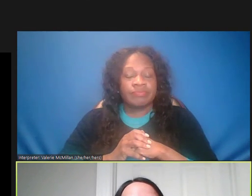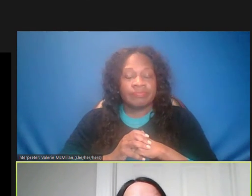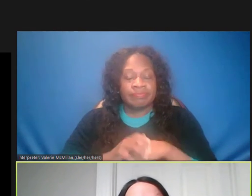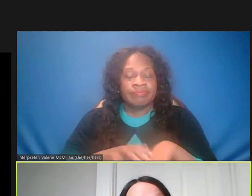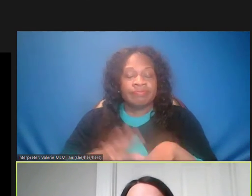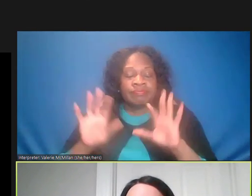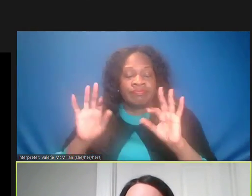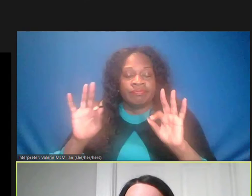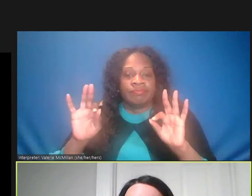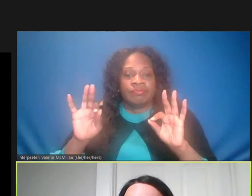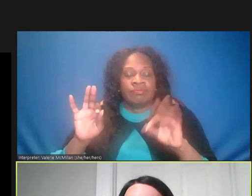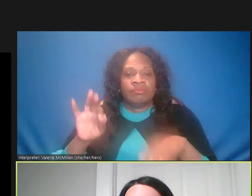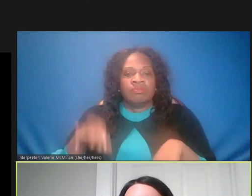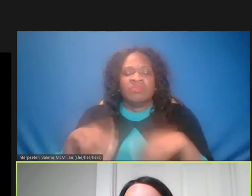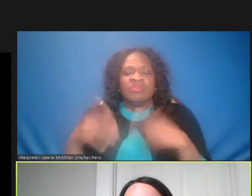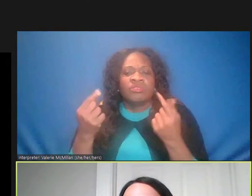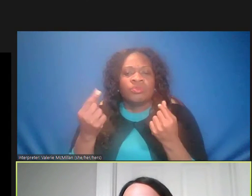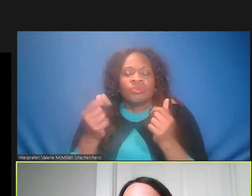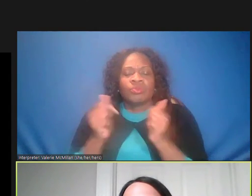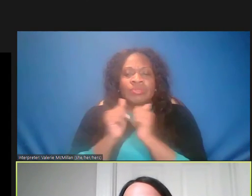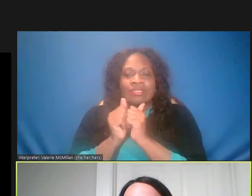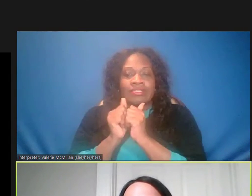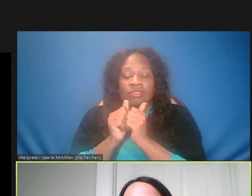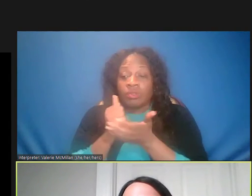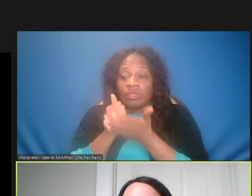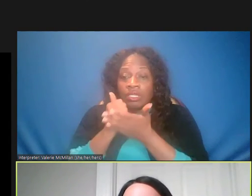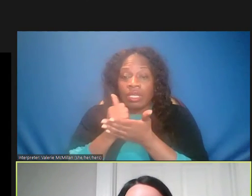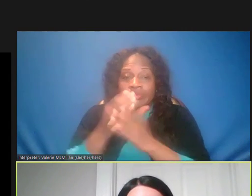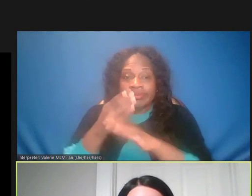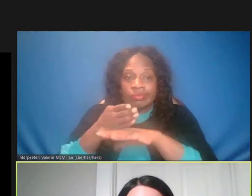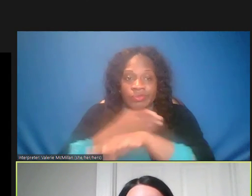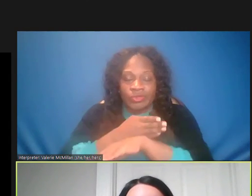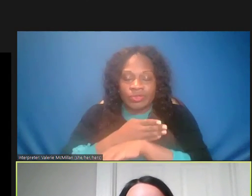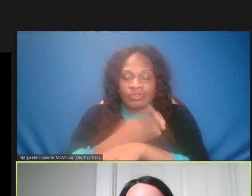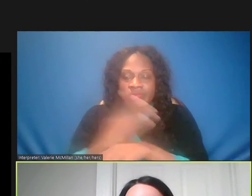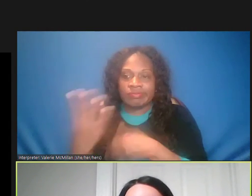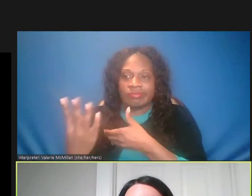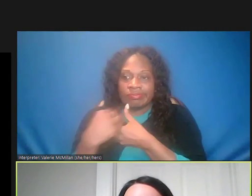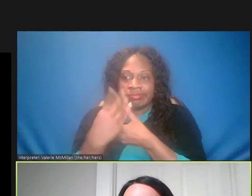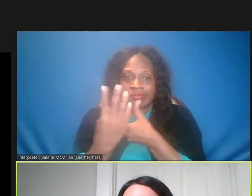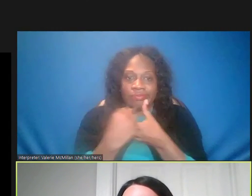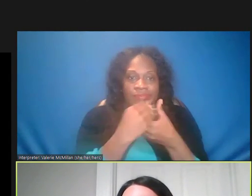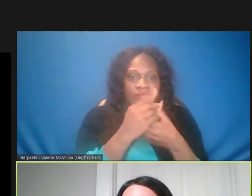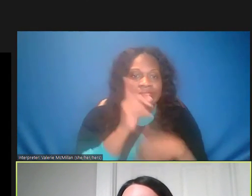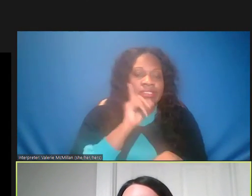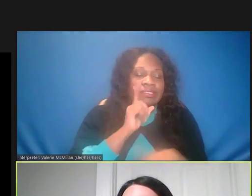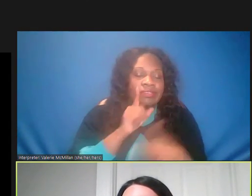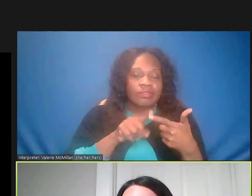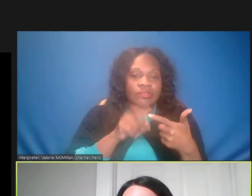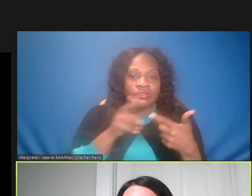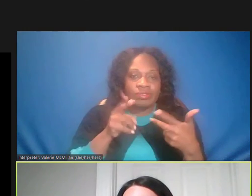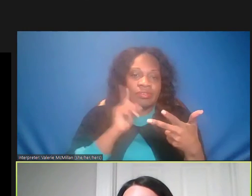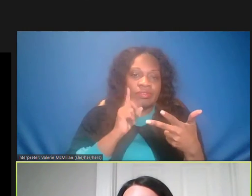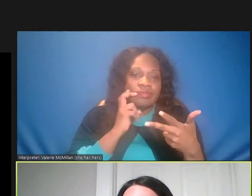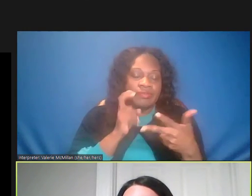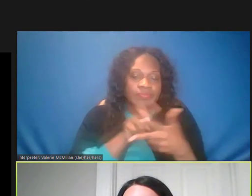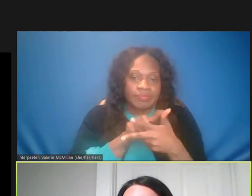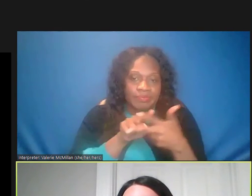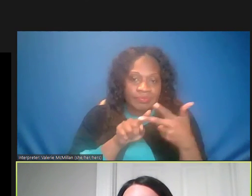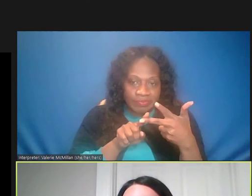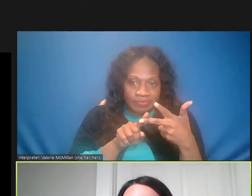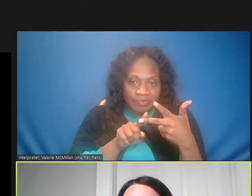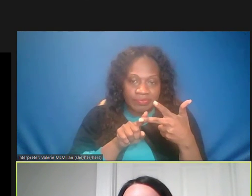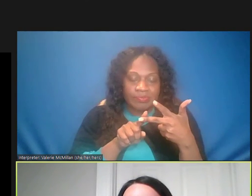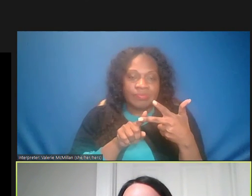Okay, so what can we do together to help improve inclusivity for deaf, hard of hearing, and deaf-blind